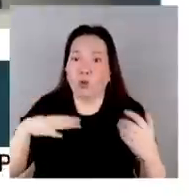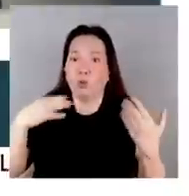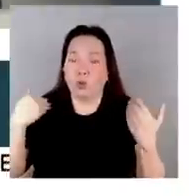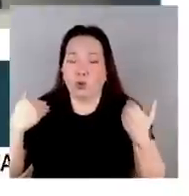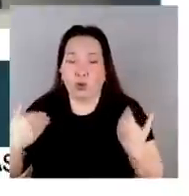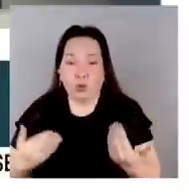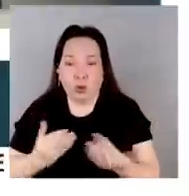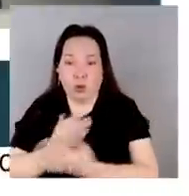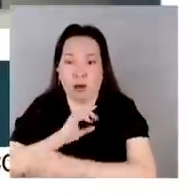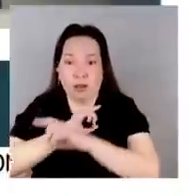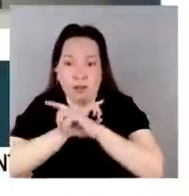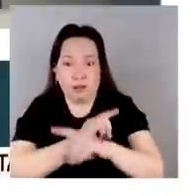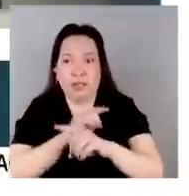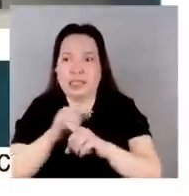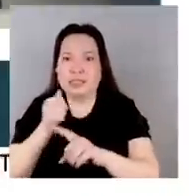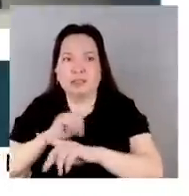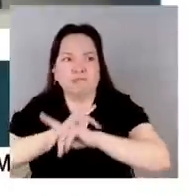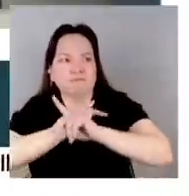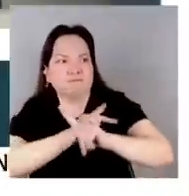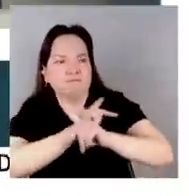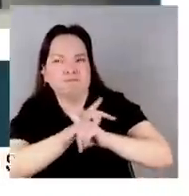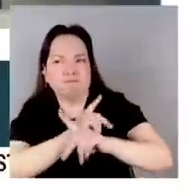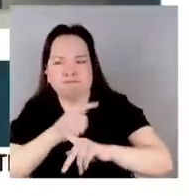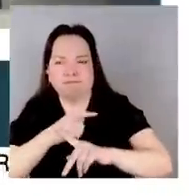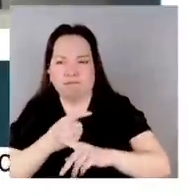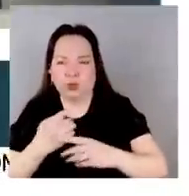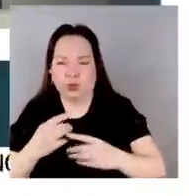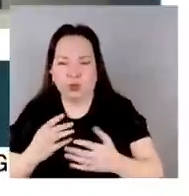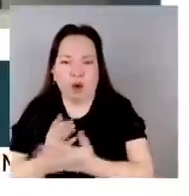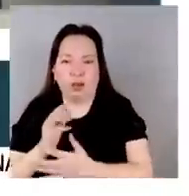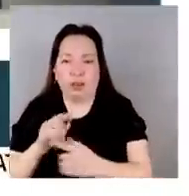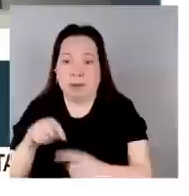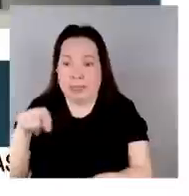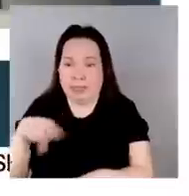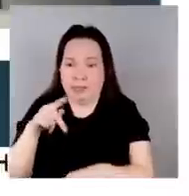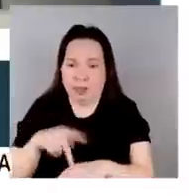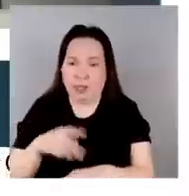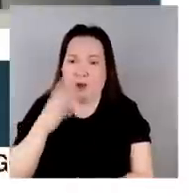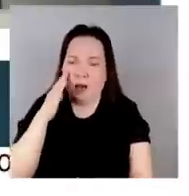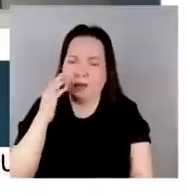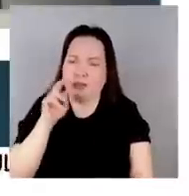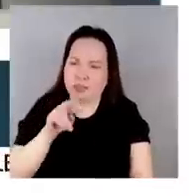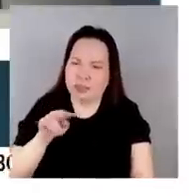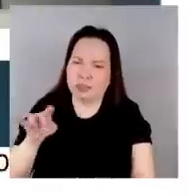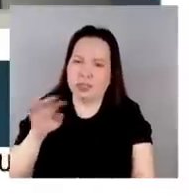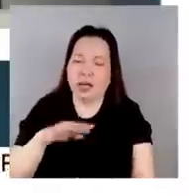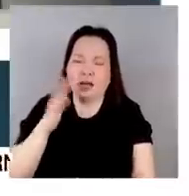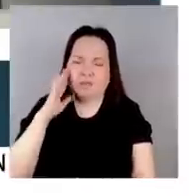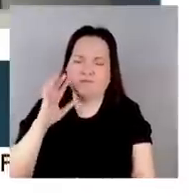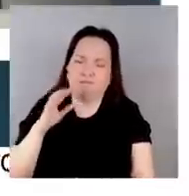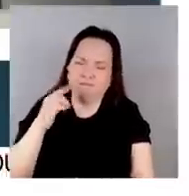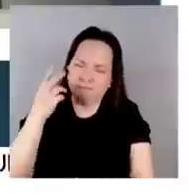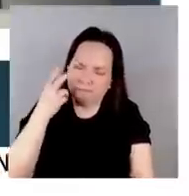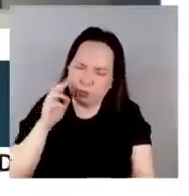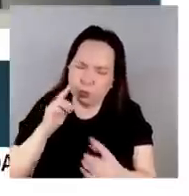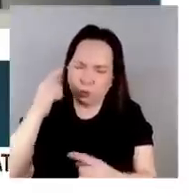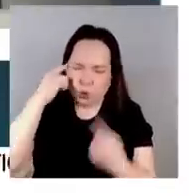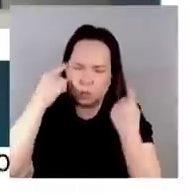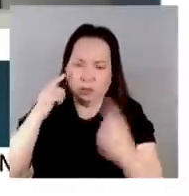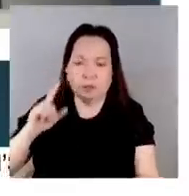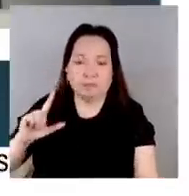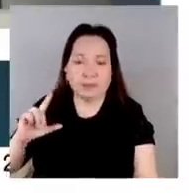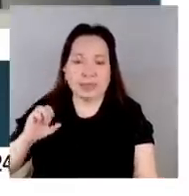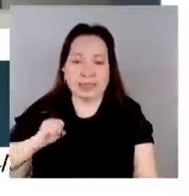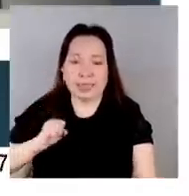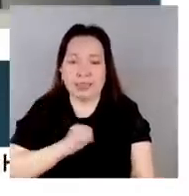lines of safeguarding our rights. And here in the Philippines, you know, I immediately think of Leyla de Lima and everything that she has suffered, but